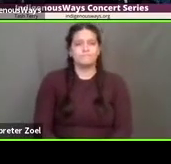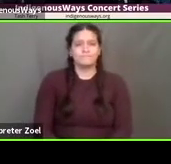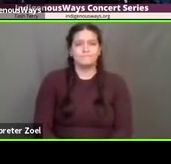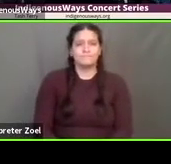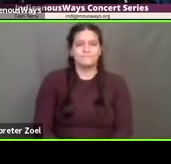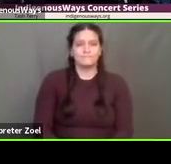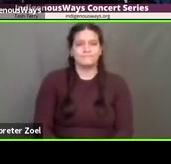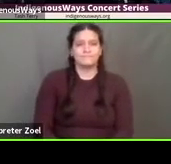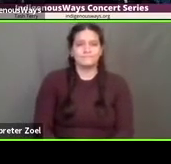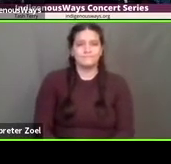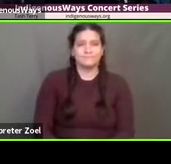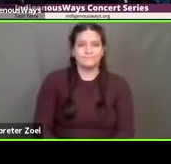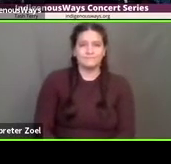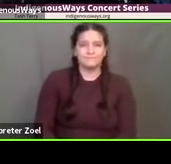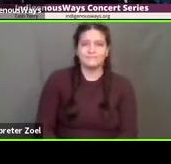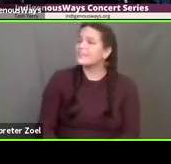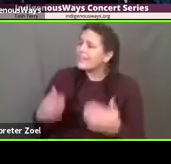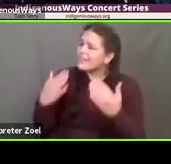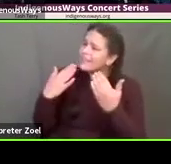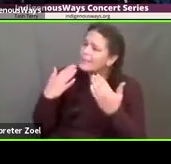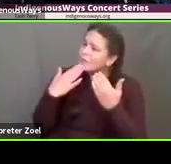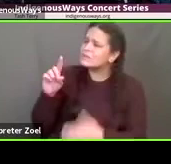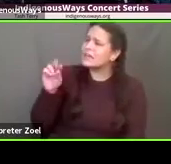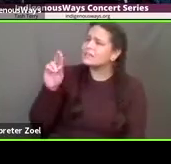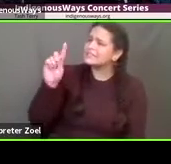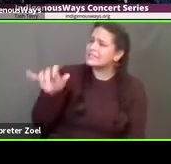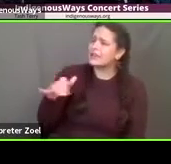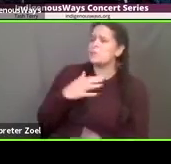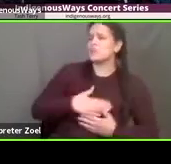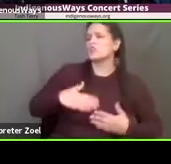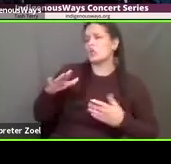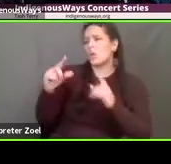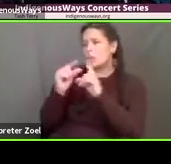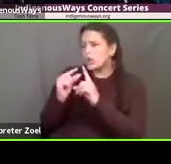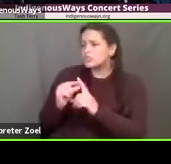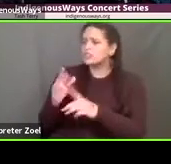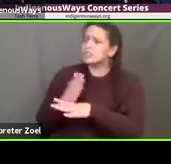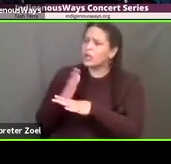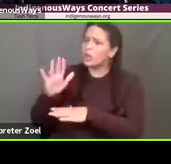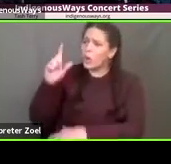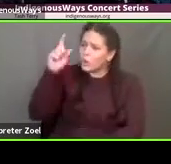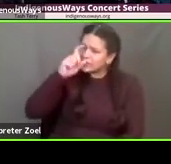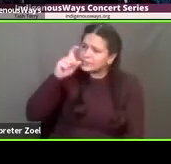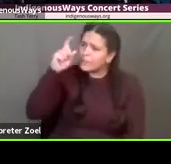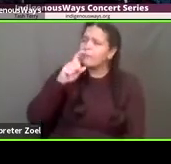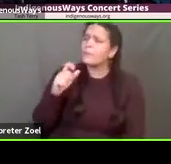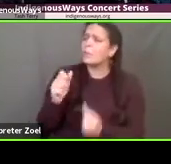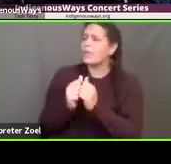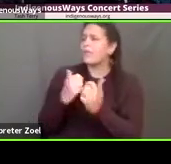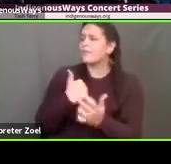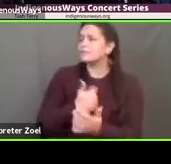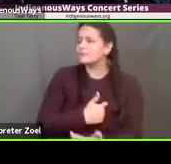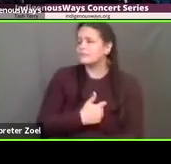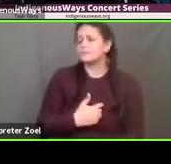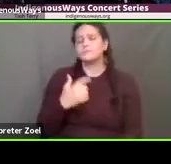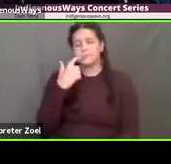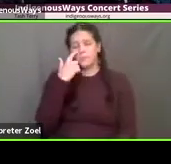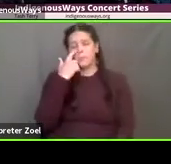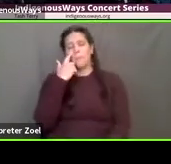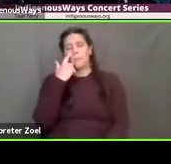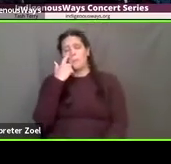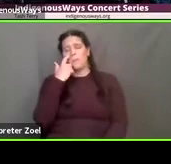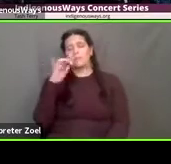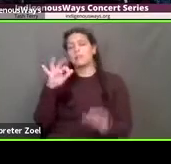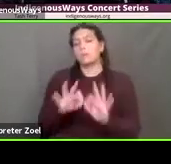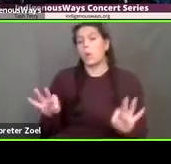and Dusty, I appreciate your words and your sharing your wisdom with all of us. It's important to keep